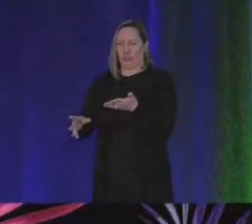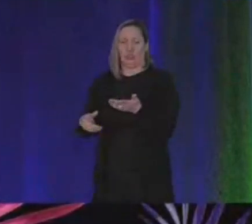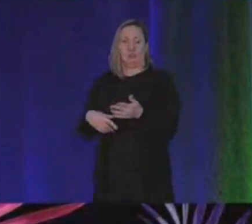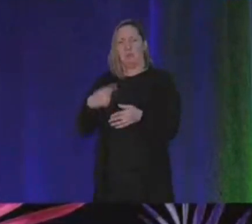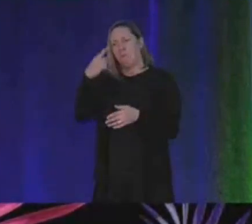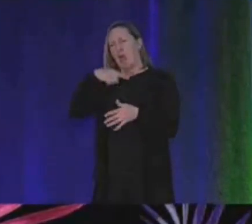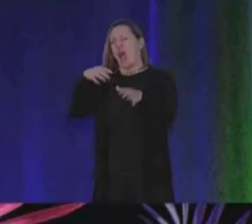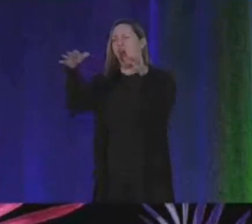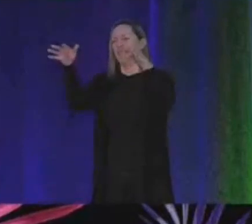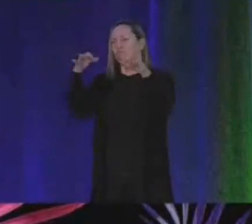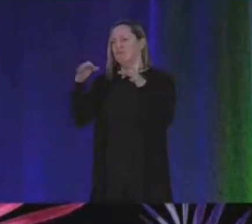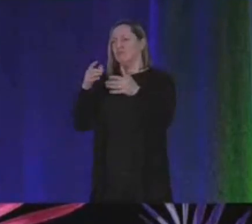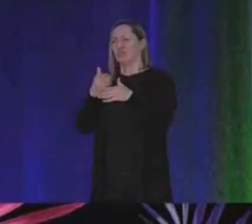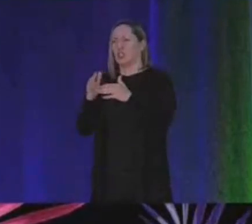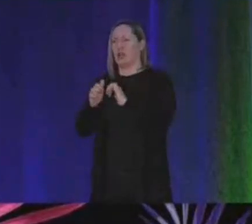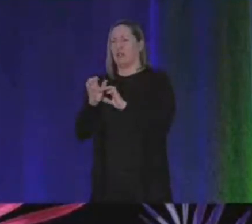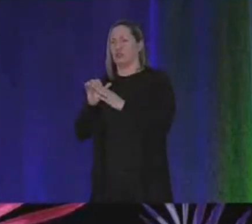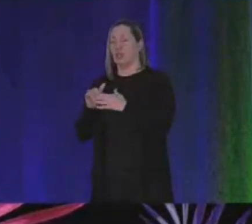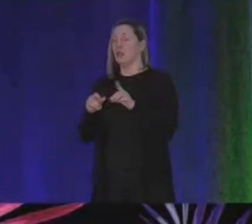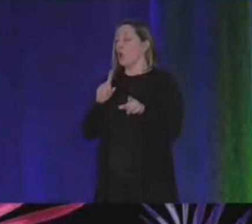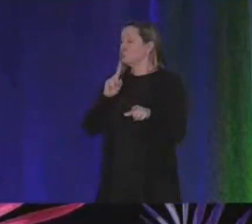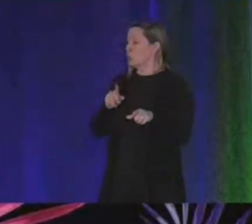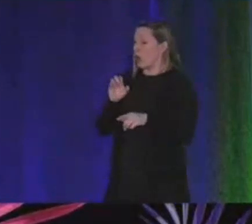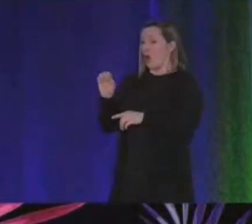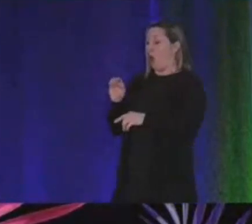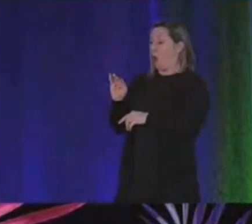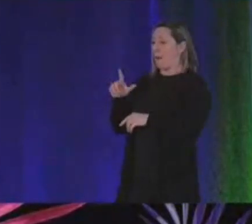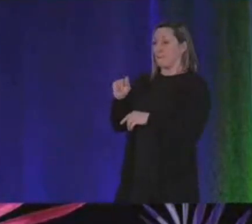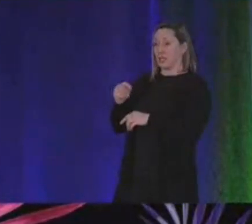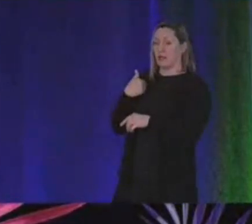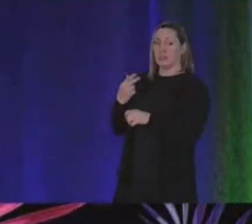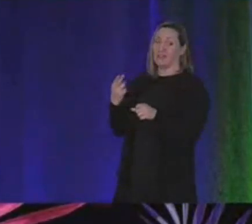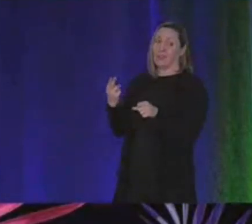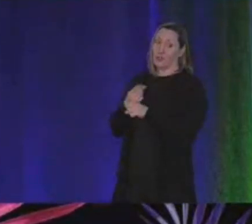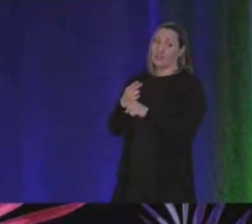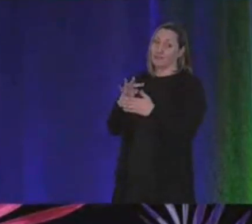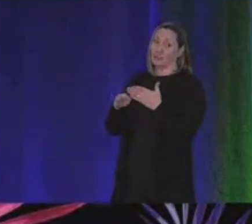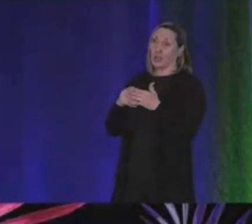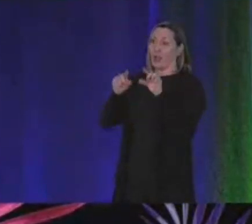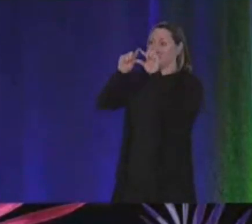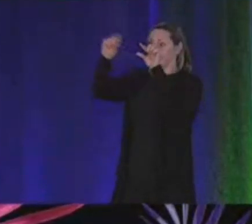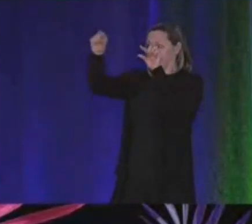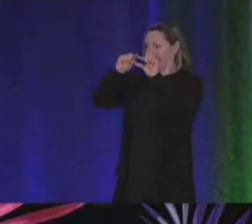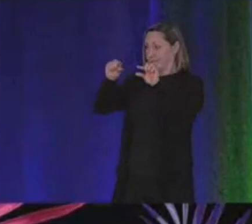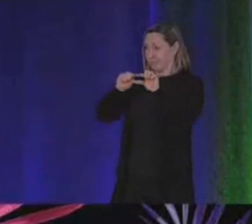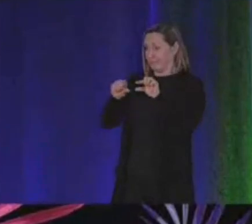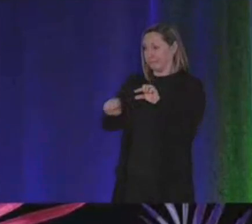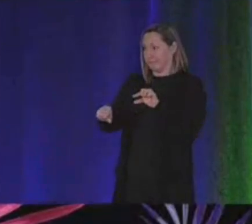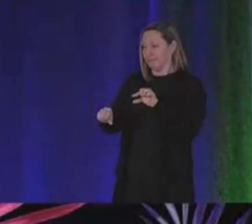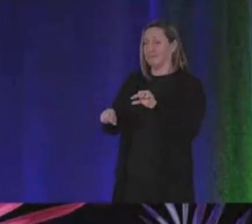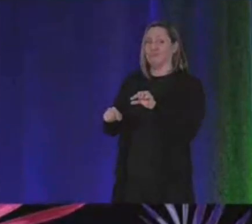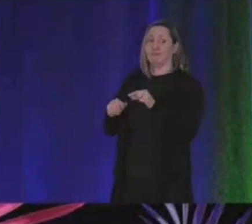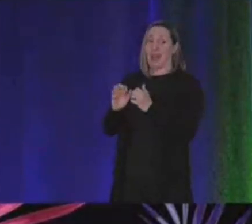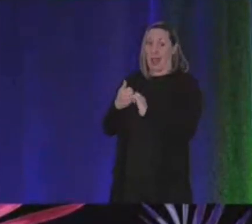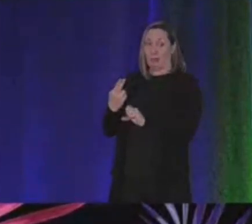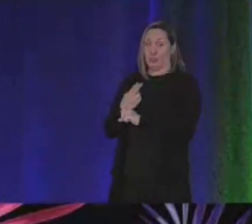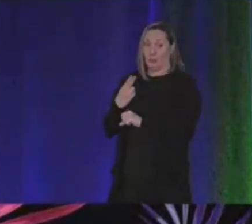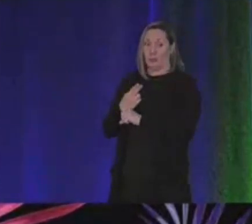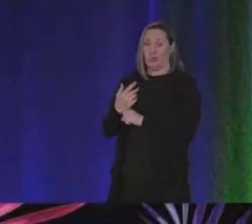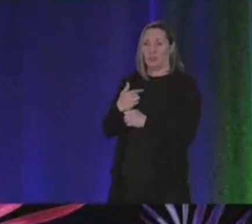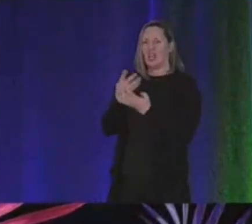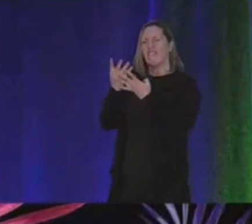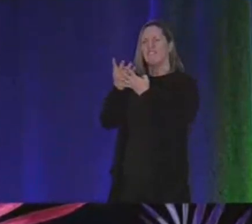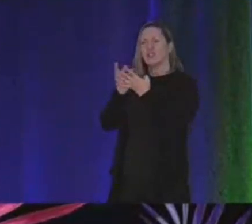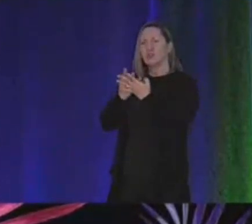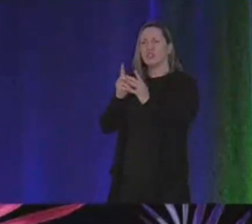you go about doing this? Sure. So the Omlet provides this very useful chart, components sorted by the usage. And I'm filtering this